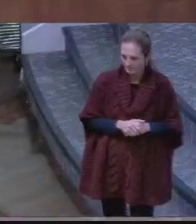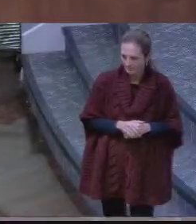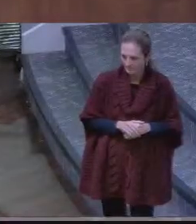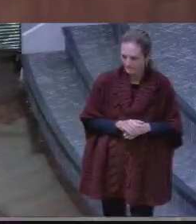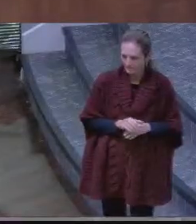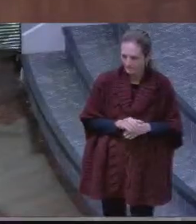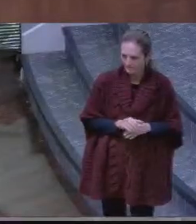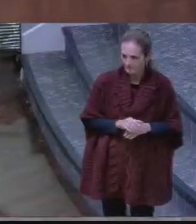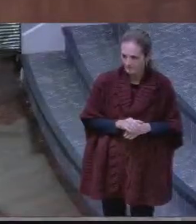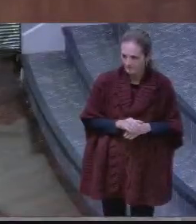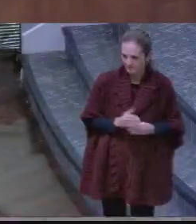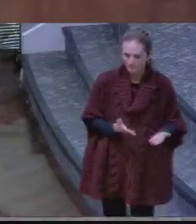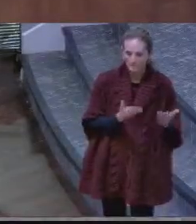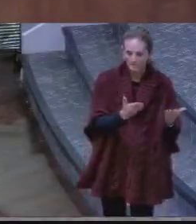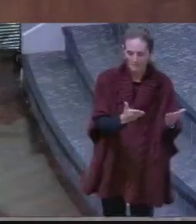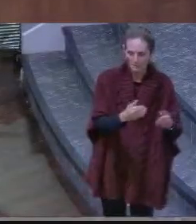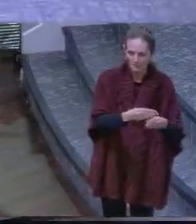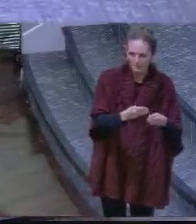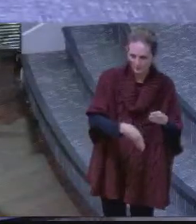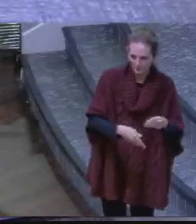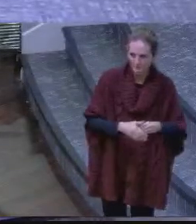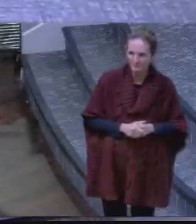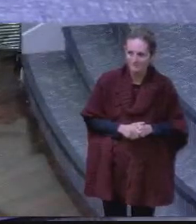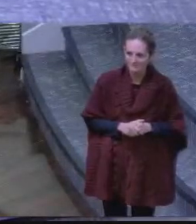I move that we adjourn.